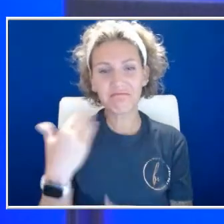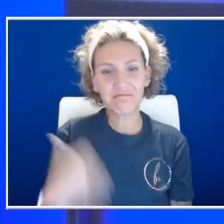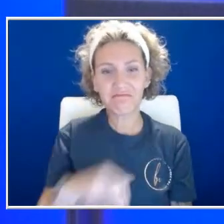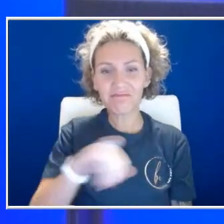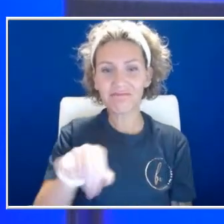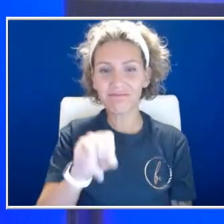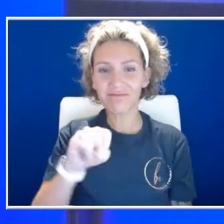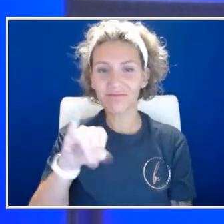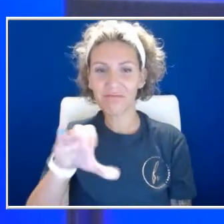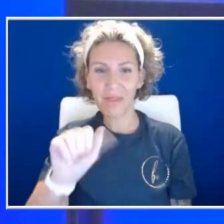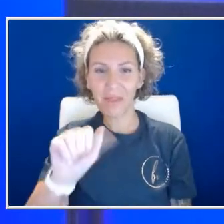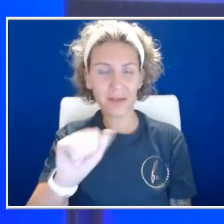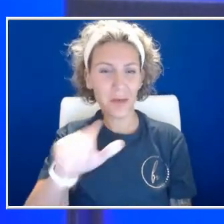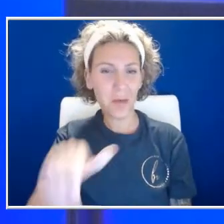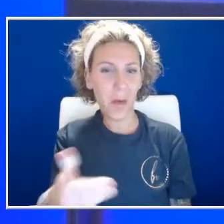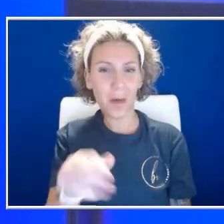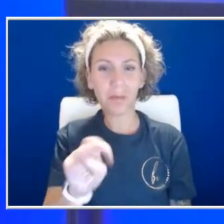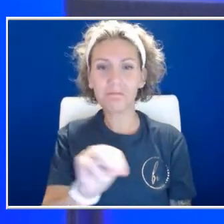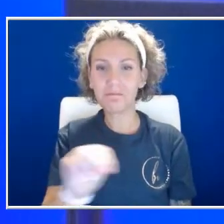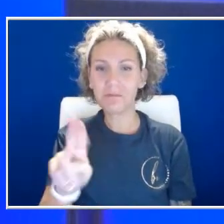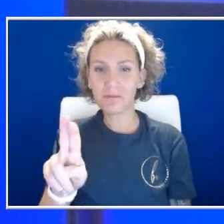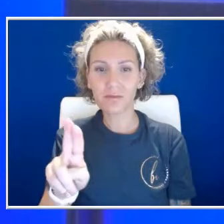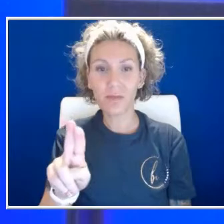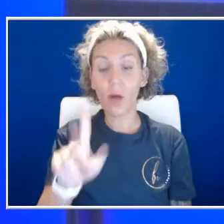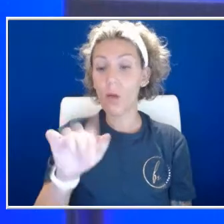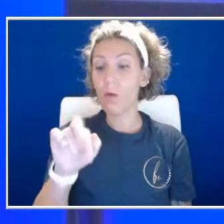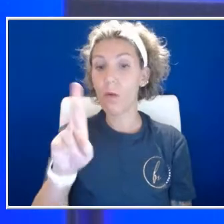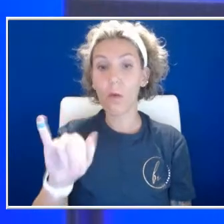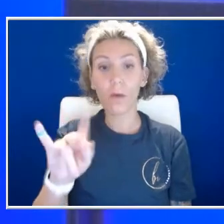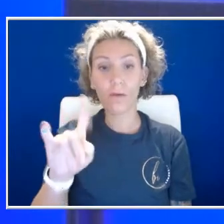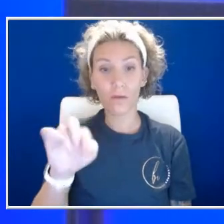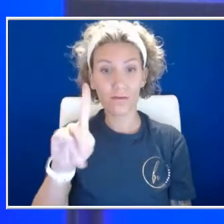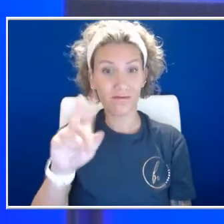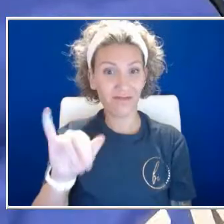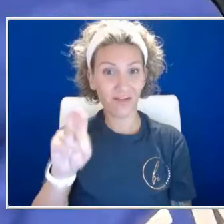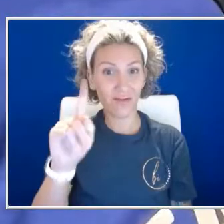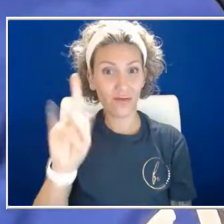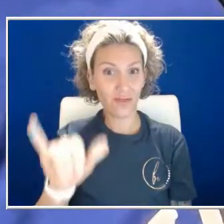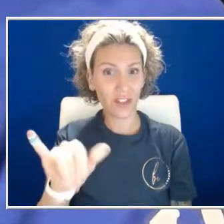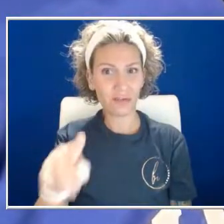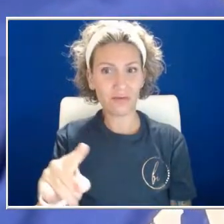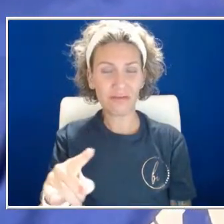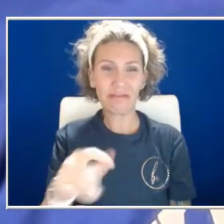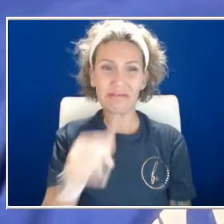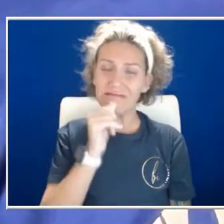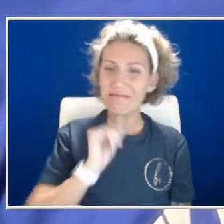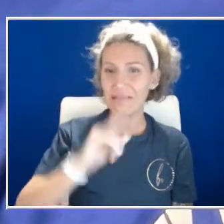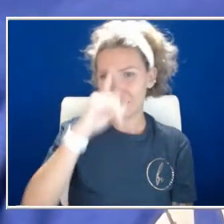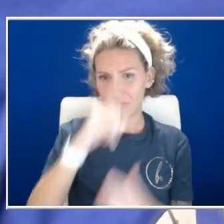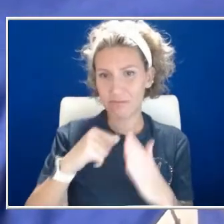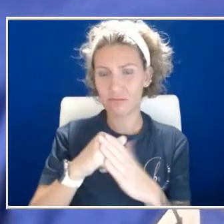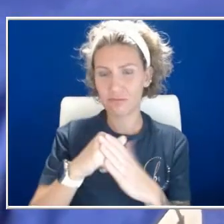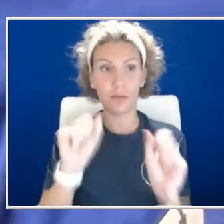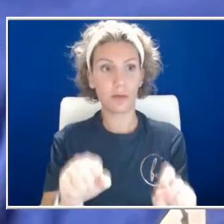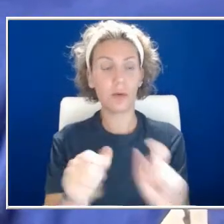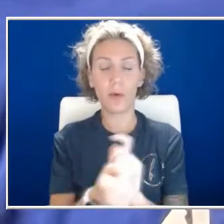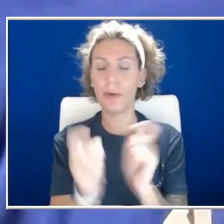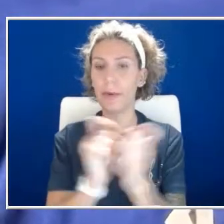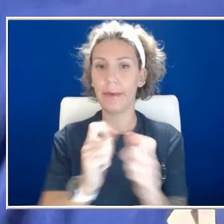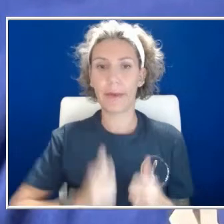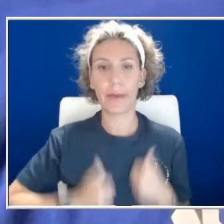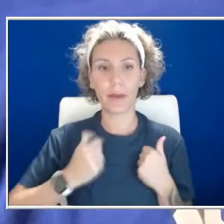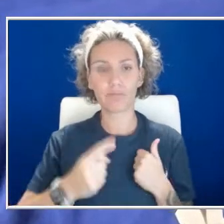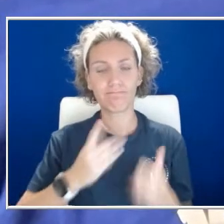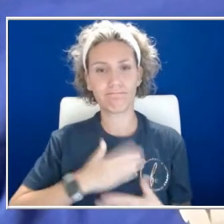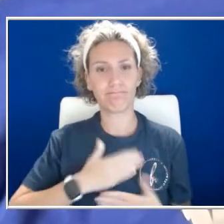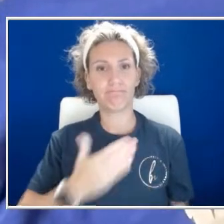Lori Finnerty suffered a stroke that could have drastically changed her life. She admits she thought she was dying, but she